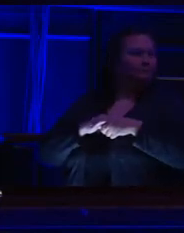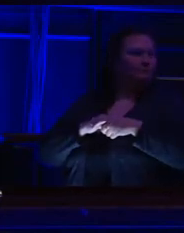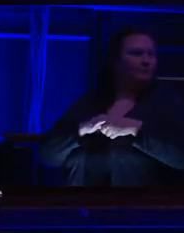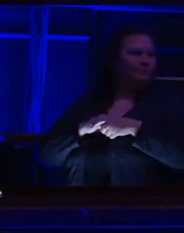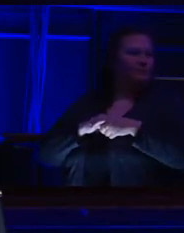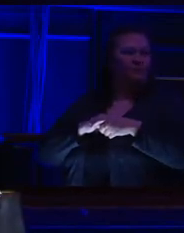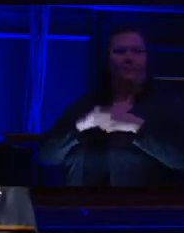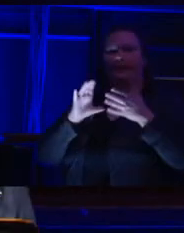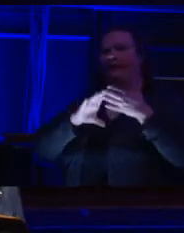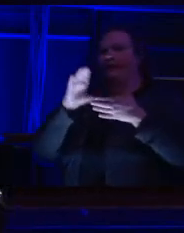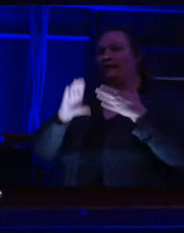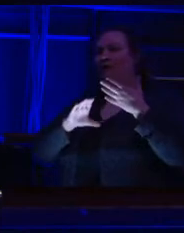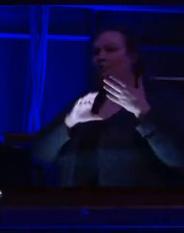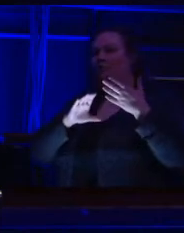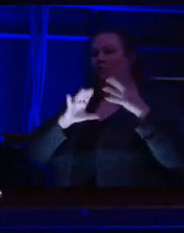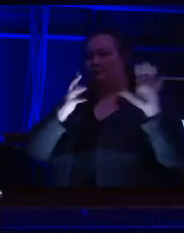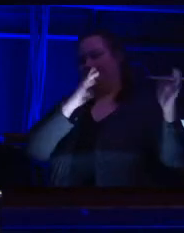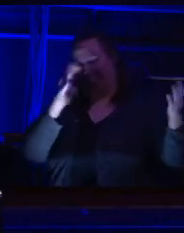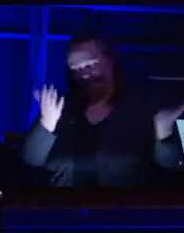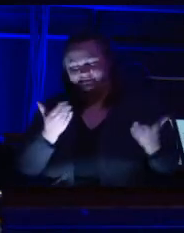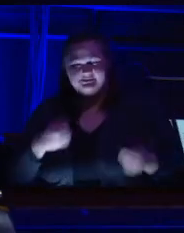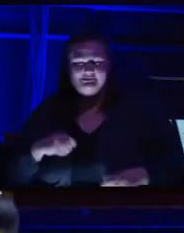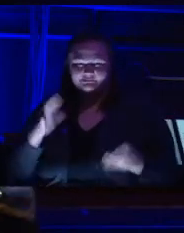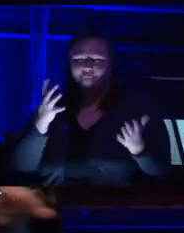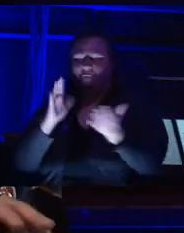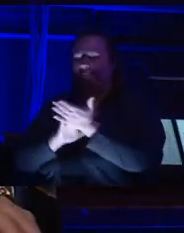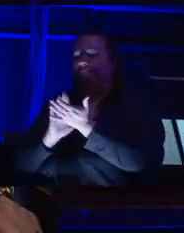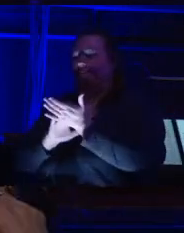In conclusion, well, go for it.